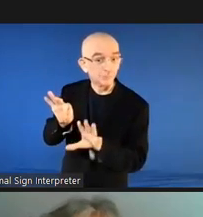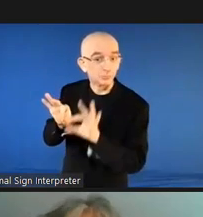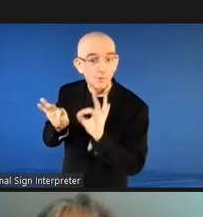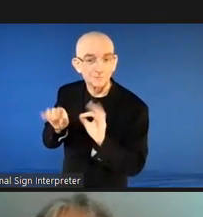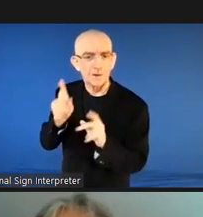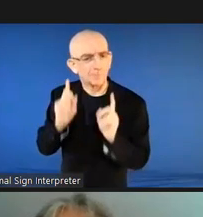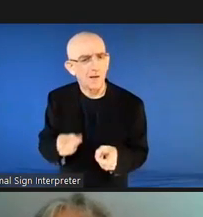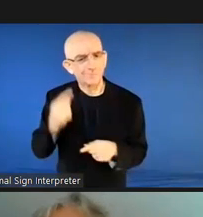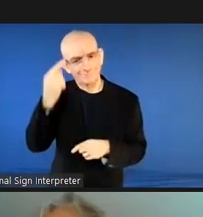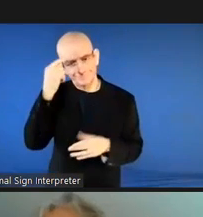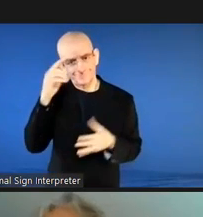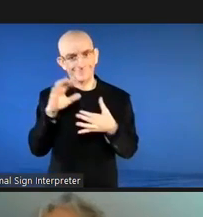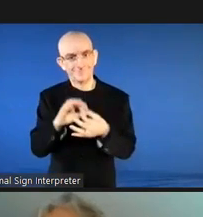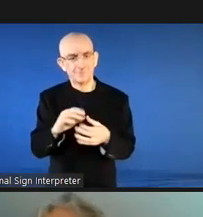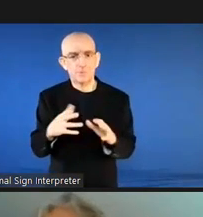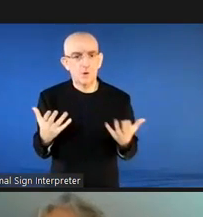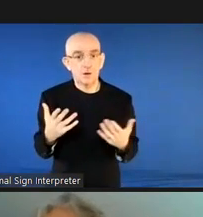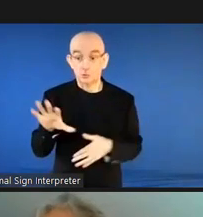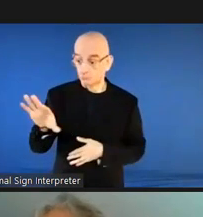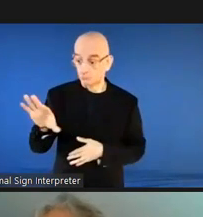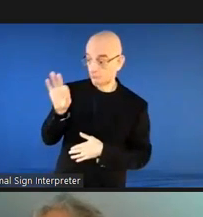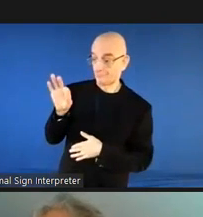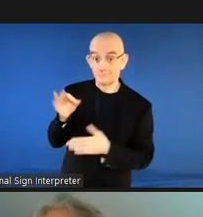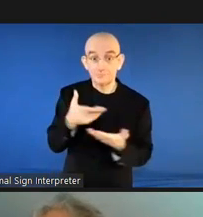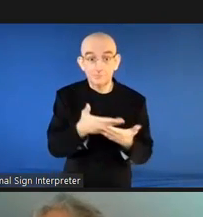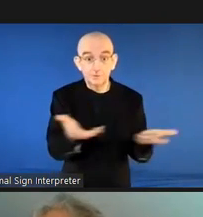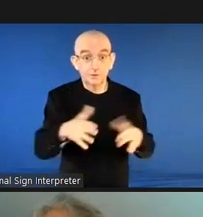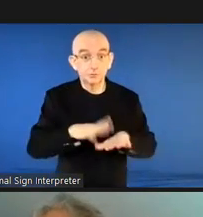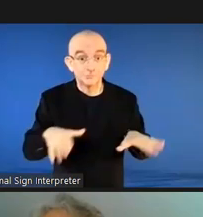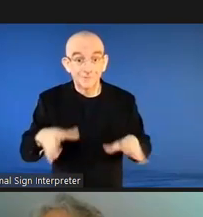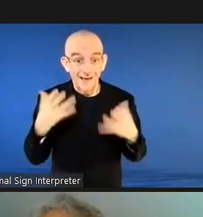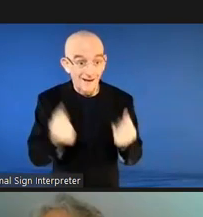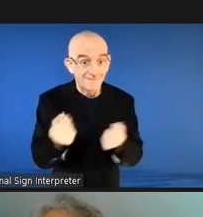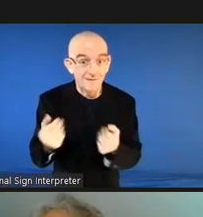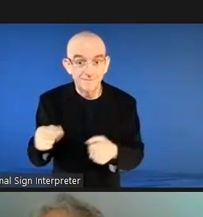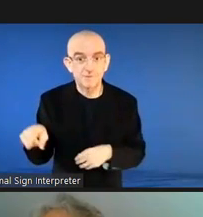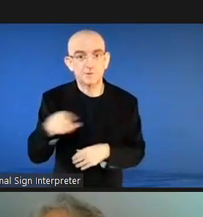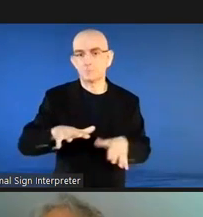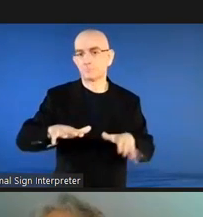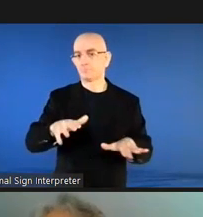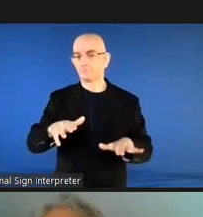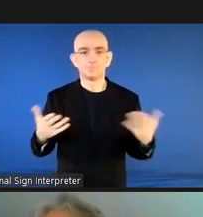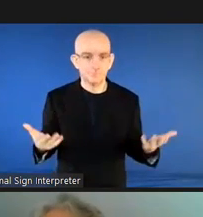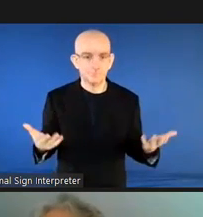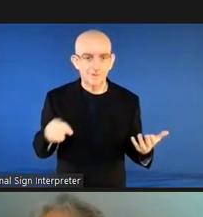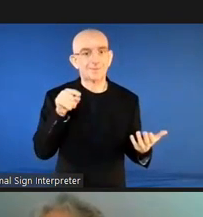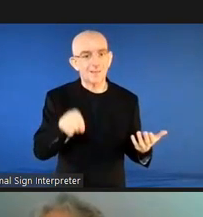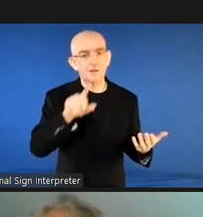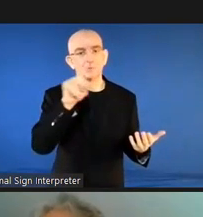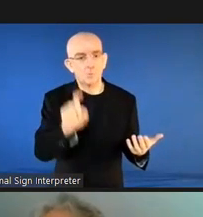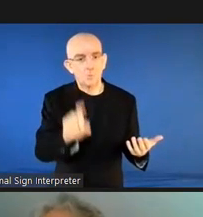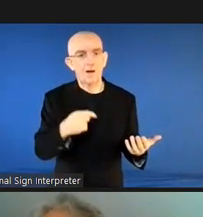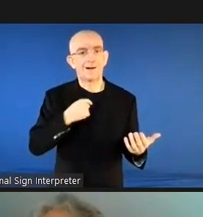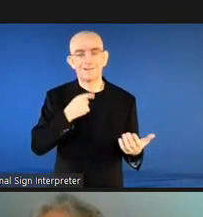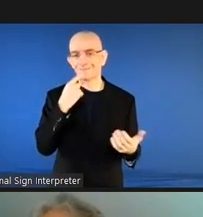it is, to a large extent, it's beyond the scope of individual organisations, and it is a collective